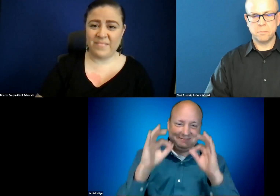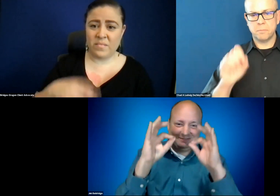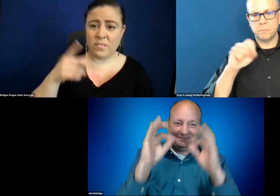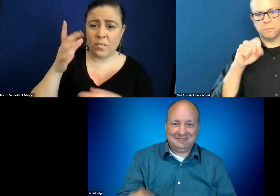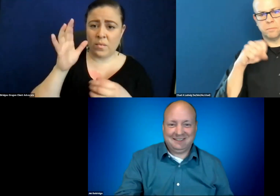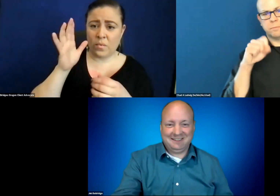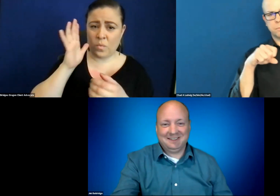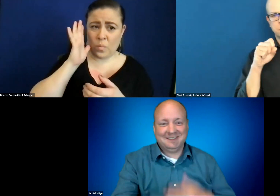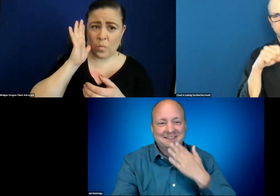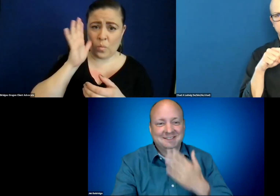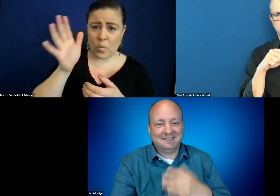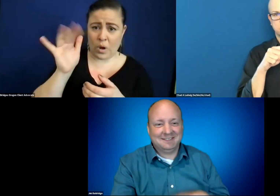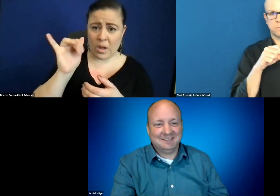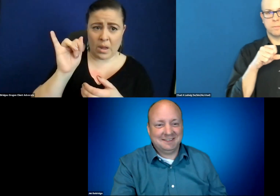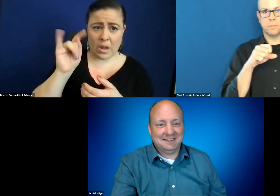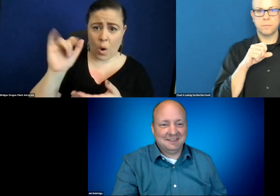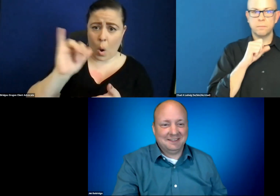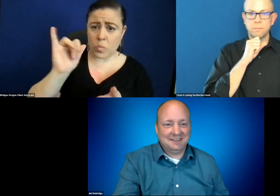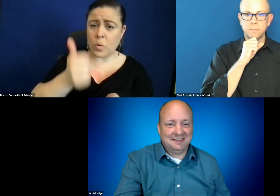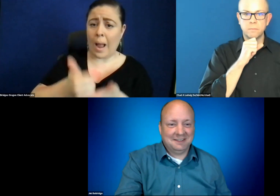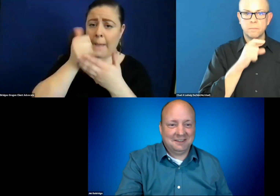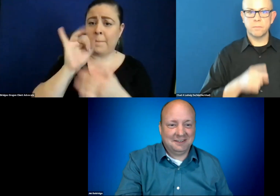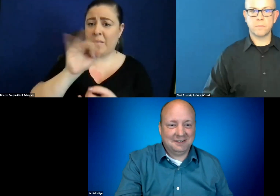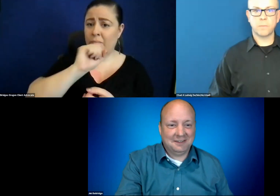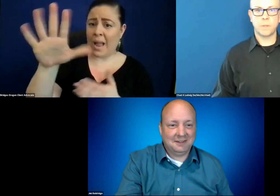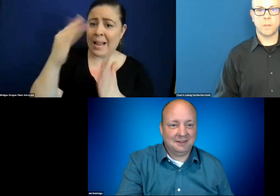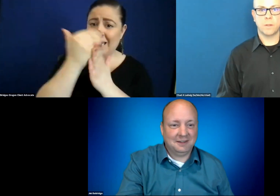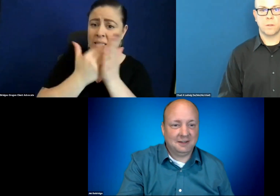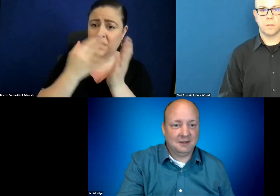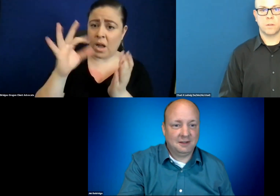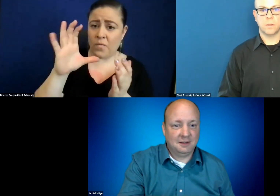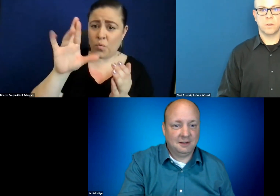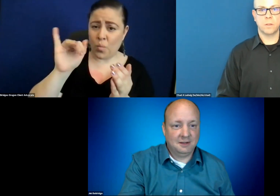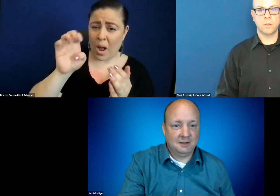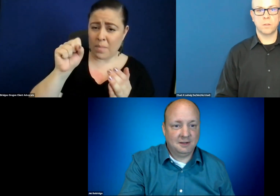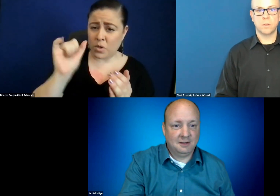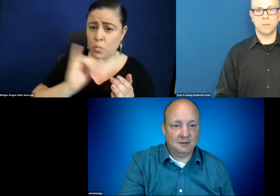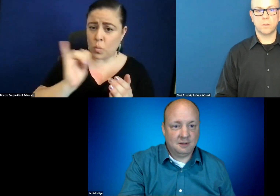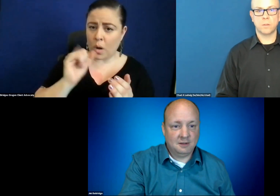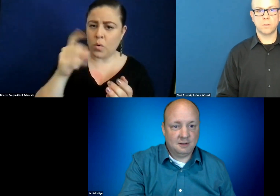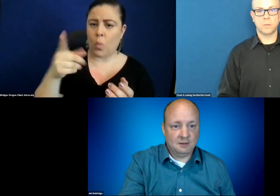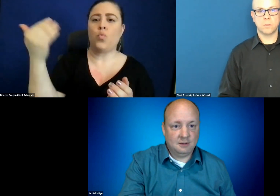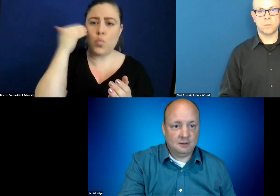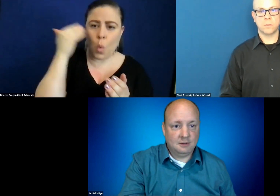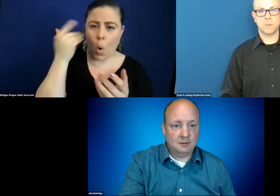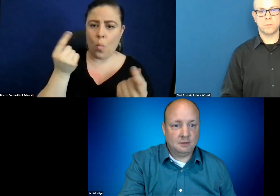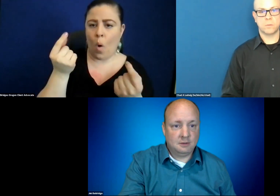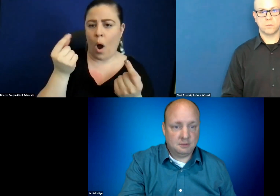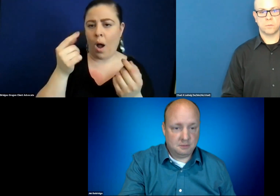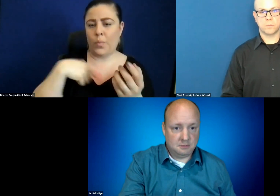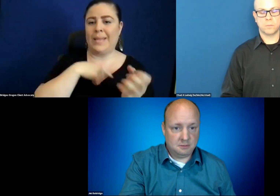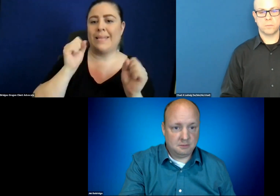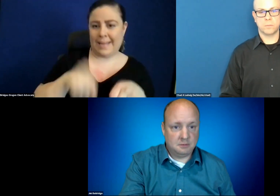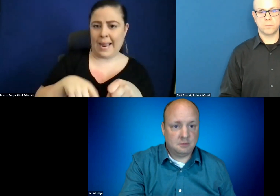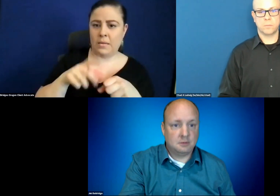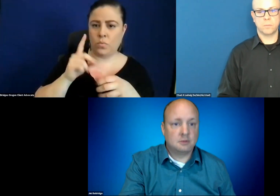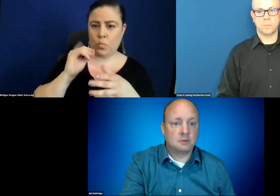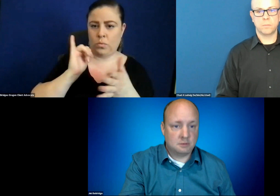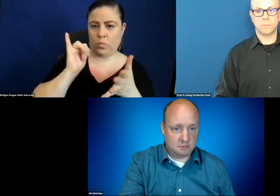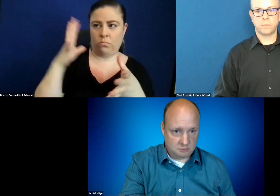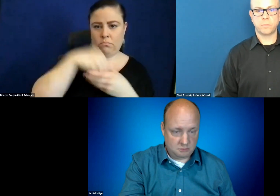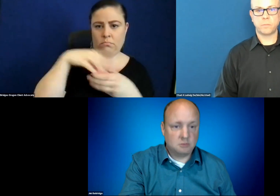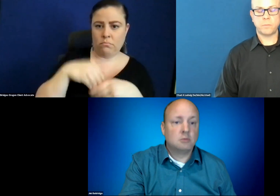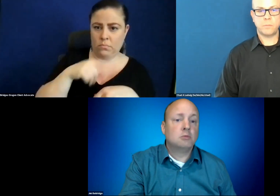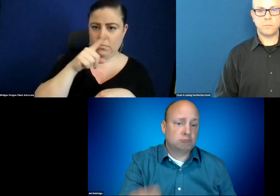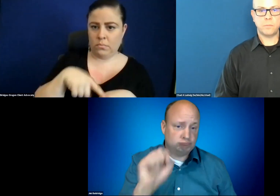share that with me. Thank you so much. And Chad says yes. And Sammy says, I'm going to send you the list of crimes